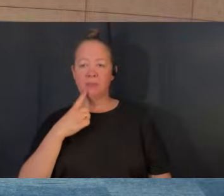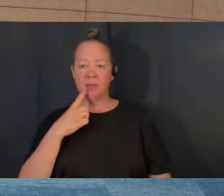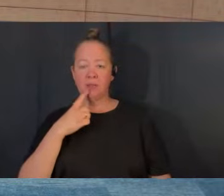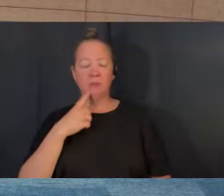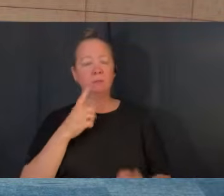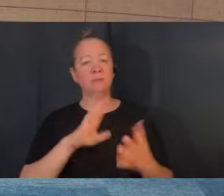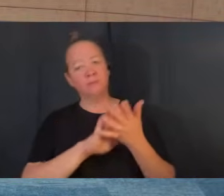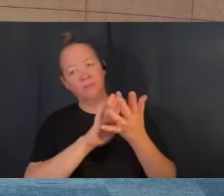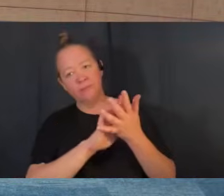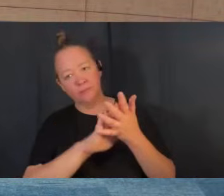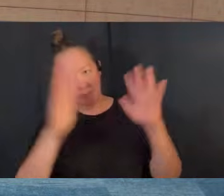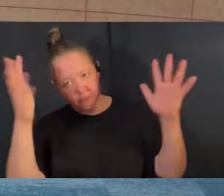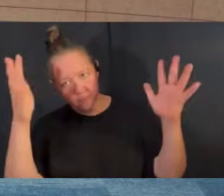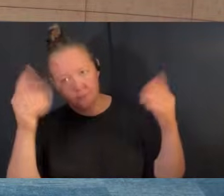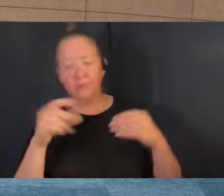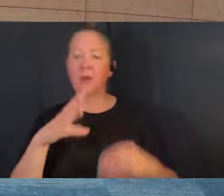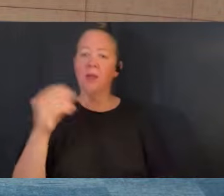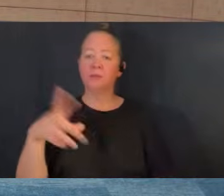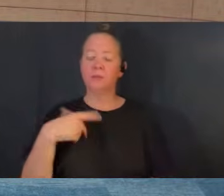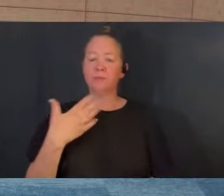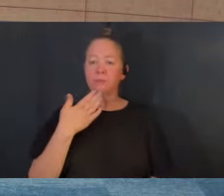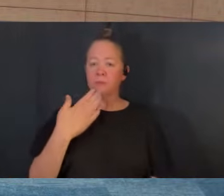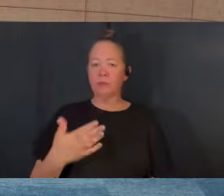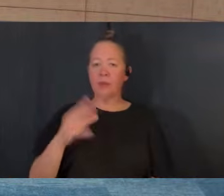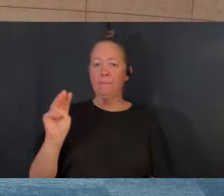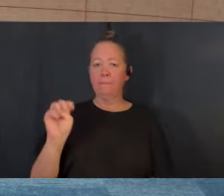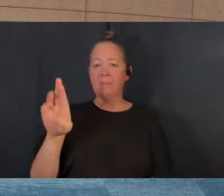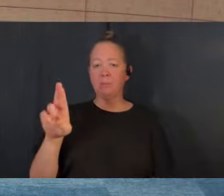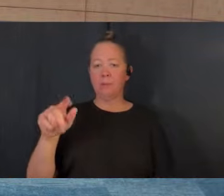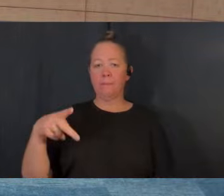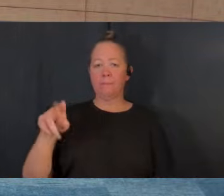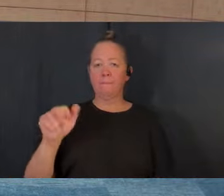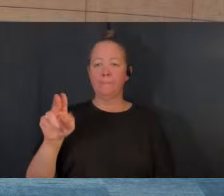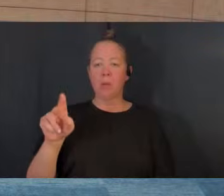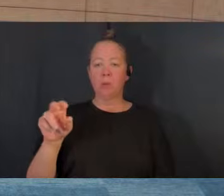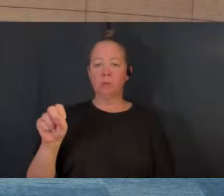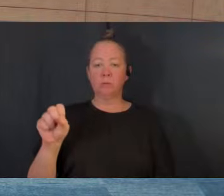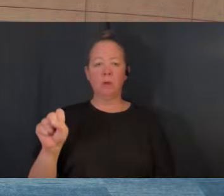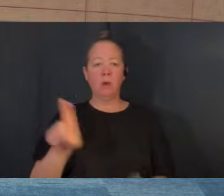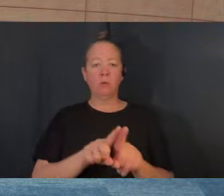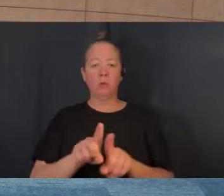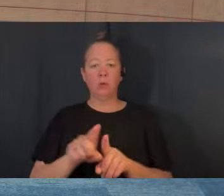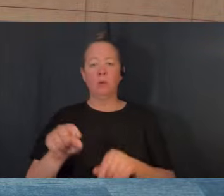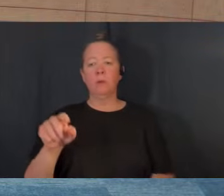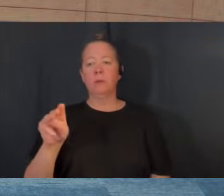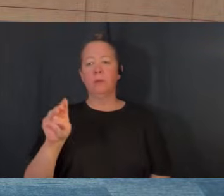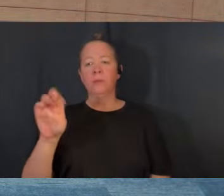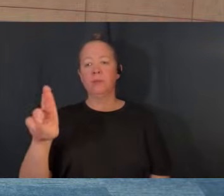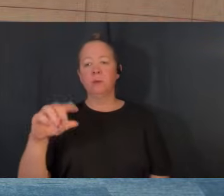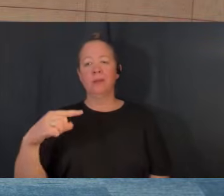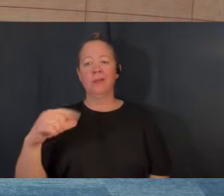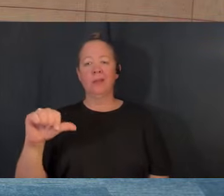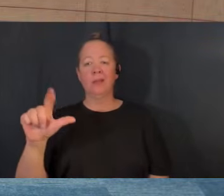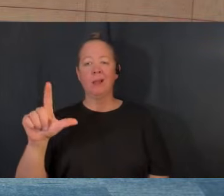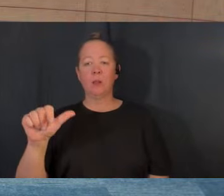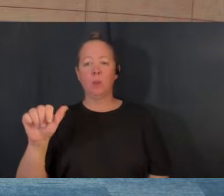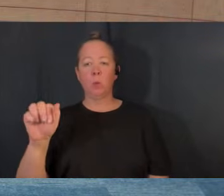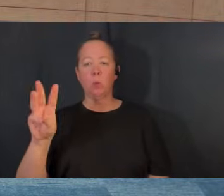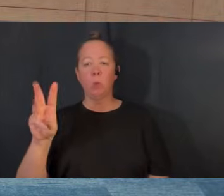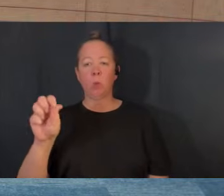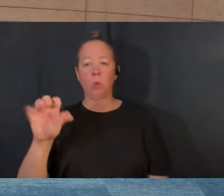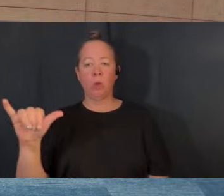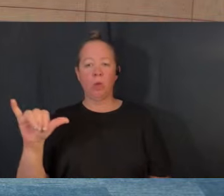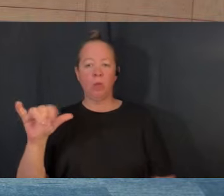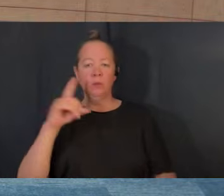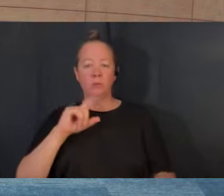Third, to thank Mr. Pounds and everyone else, including Mr. Galloway, who has worked tirelessly on this proposal to get us to